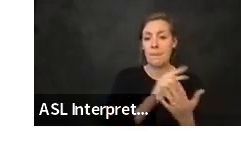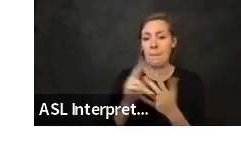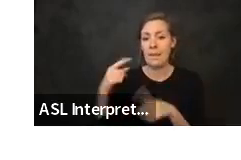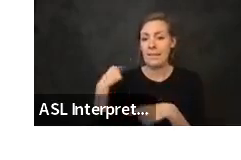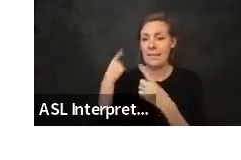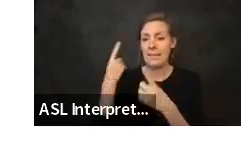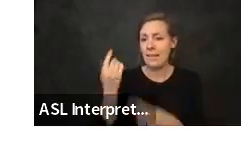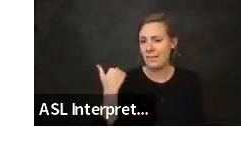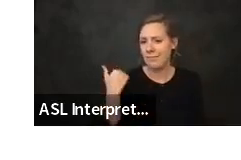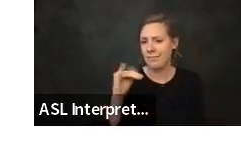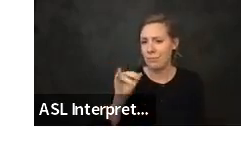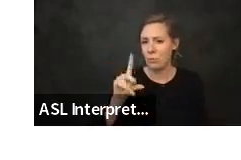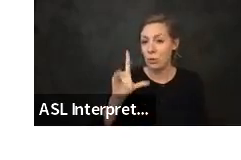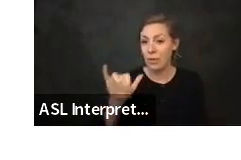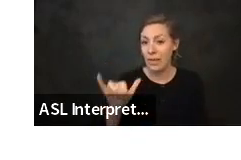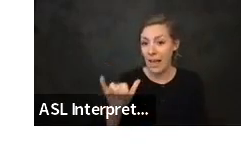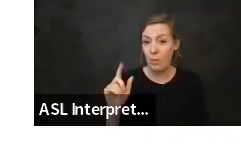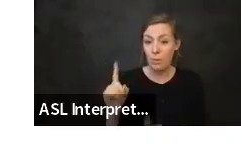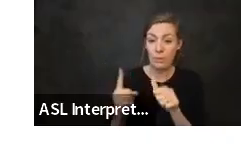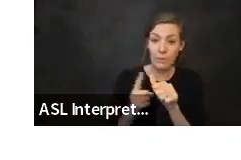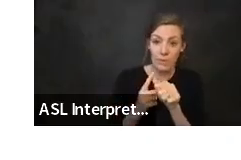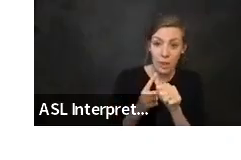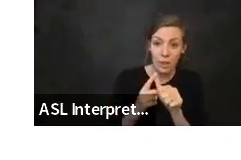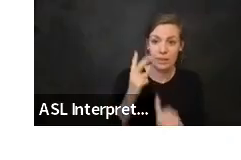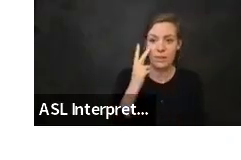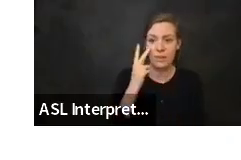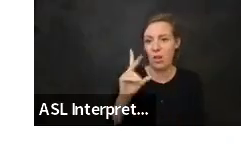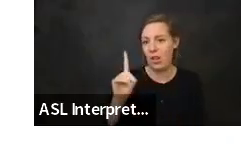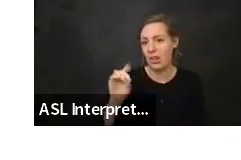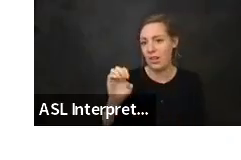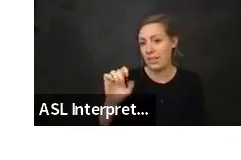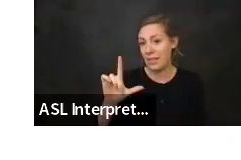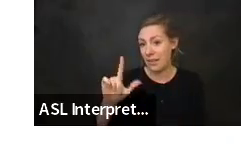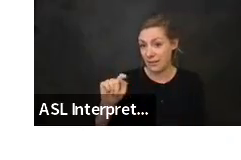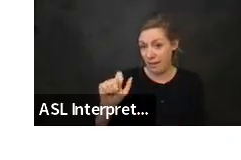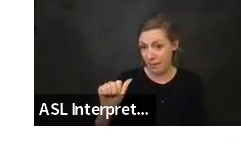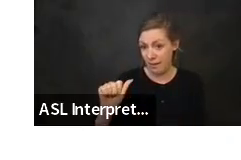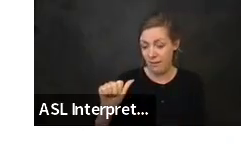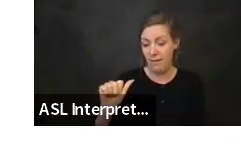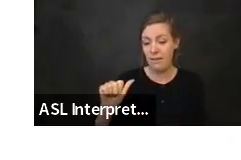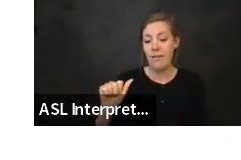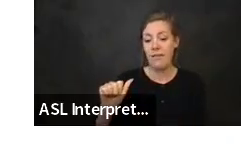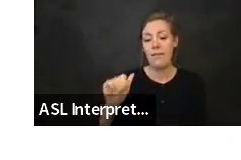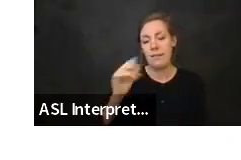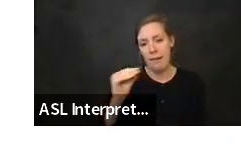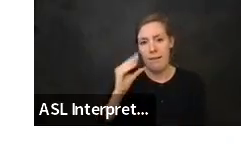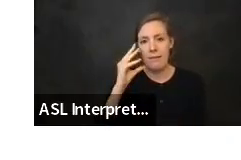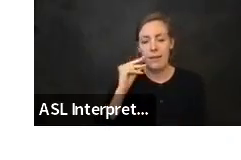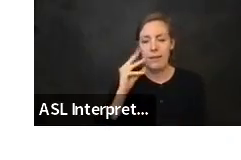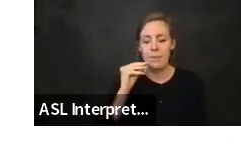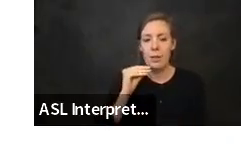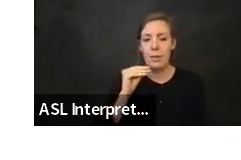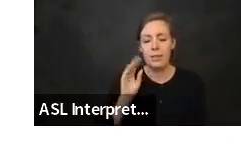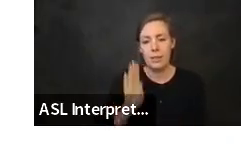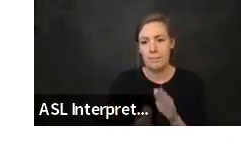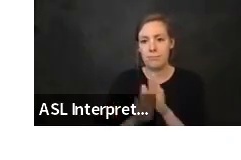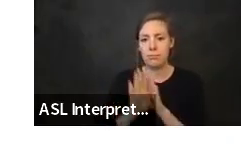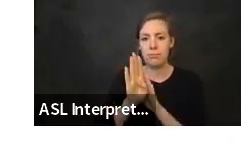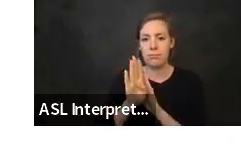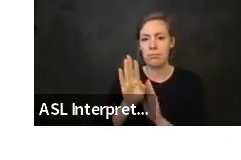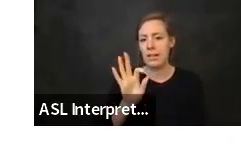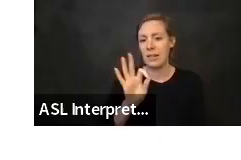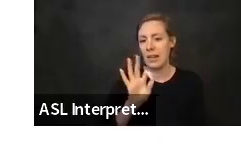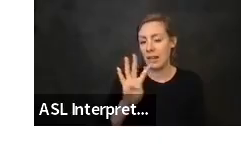we first began seeing the Delta variant in Sonoma County and experienced the surge,